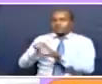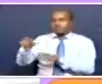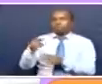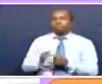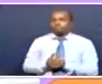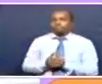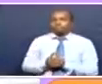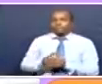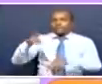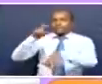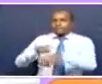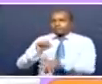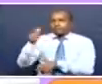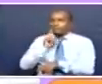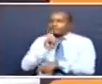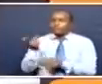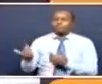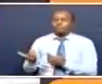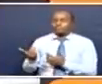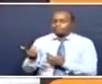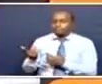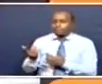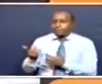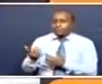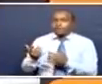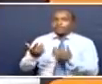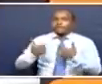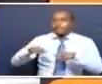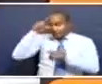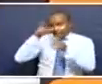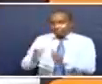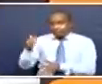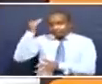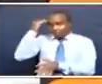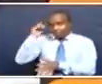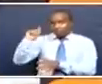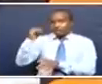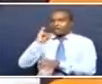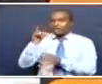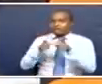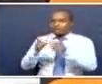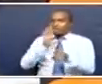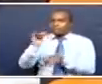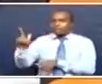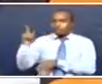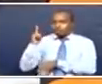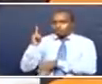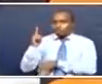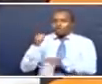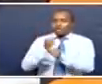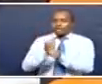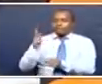in Embu, Michael Kariuki says, Hussein, let the governor know that Kenya is governed by law, that is law, labor laws